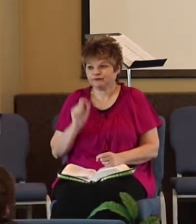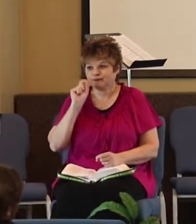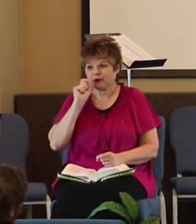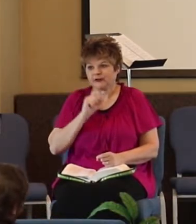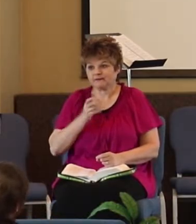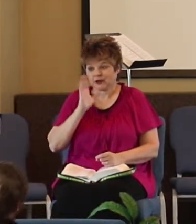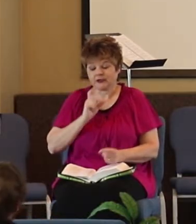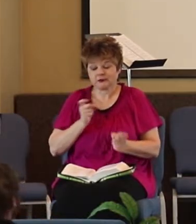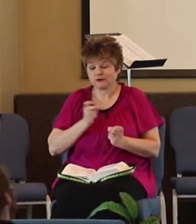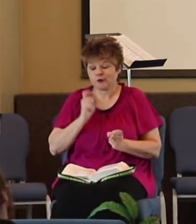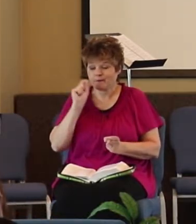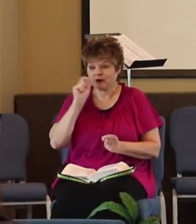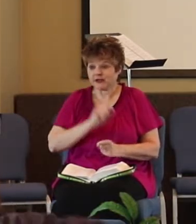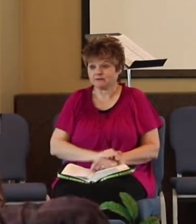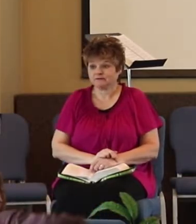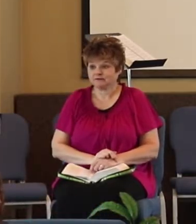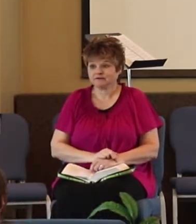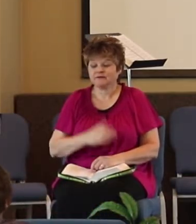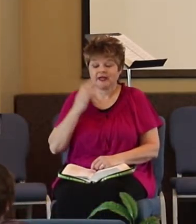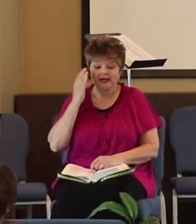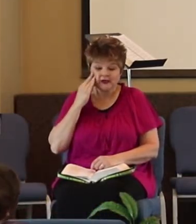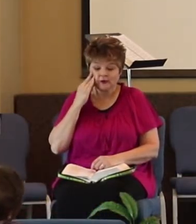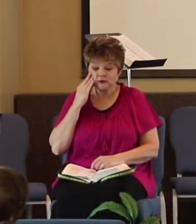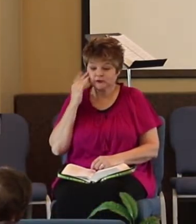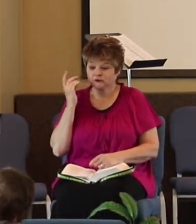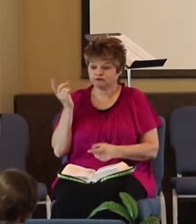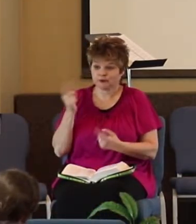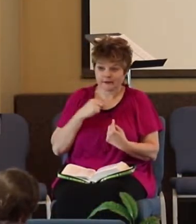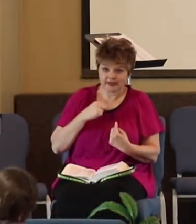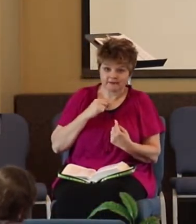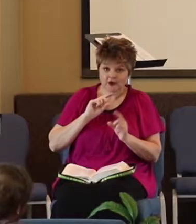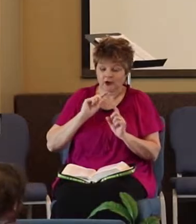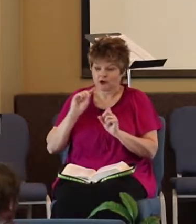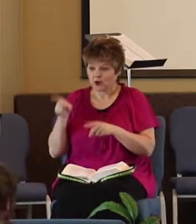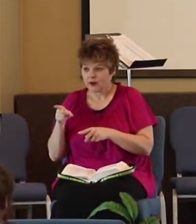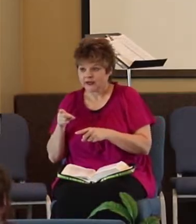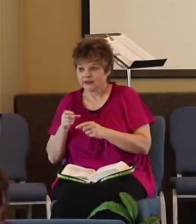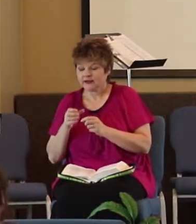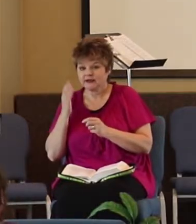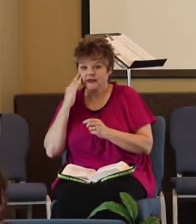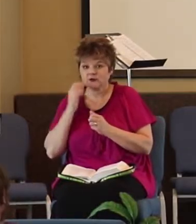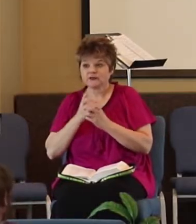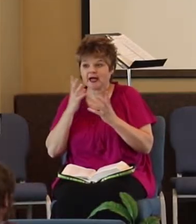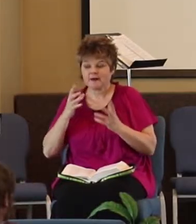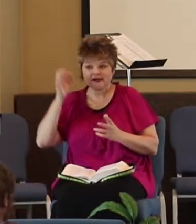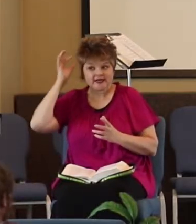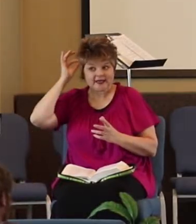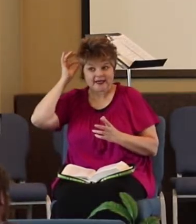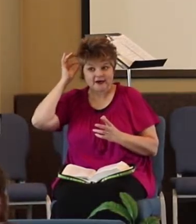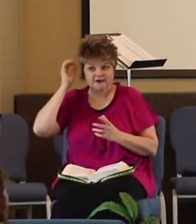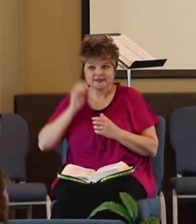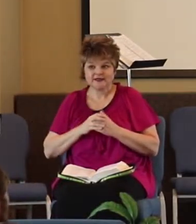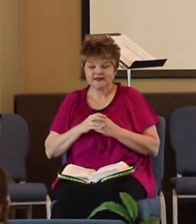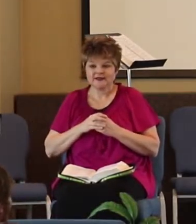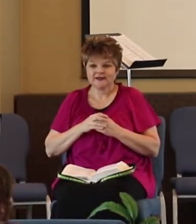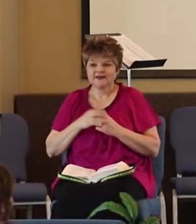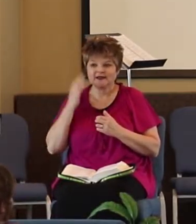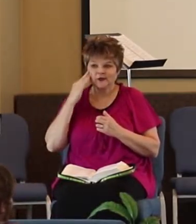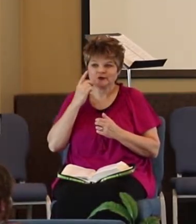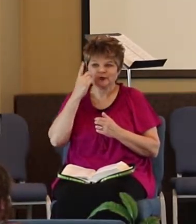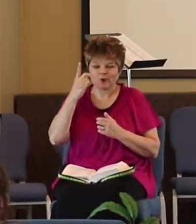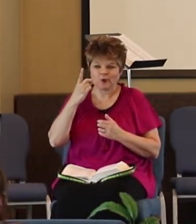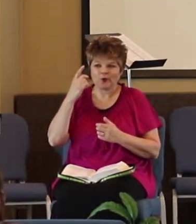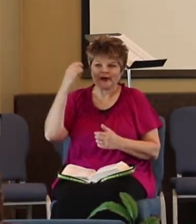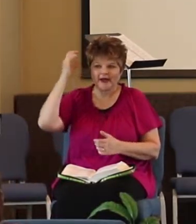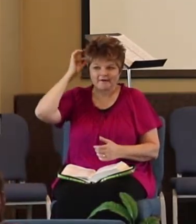Period. He knows our comings, our going. He knows how many hairs you have on your head. He knows the one I have on mine.